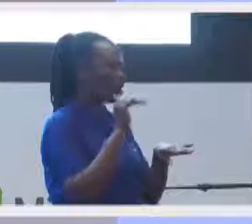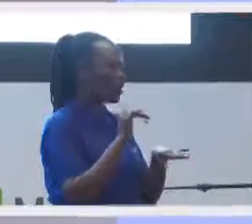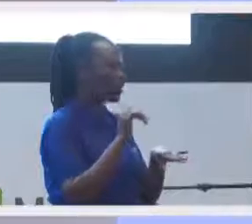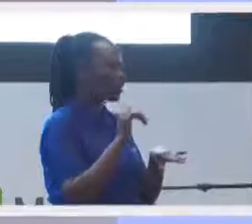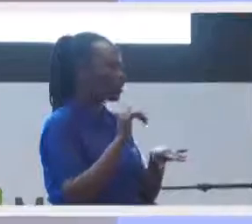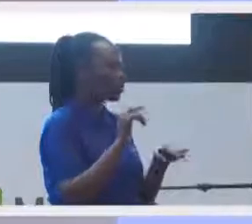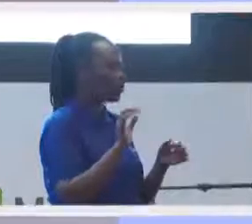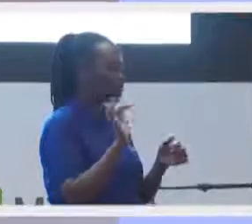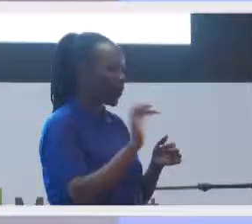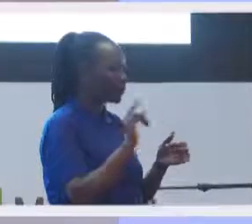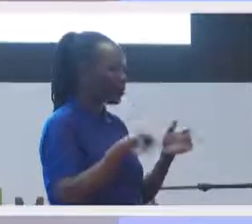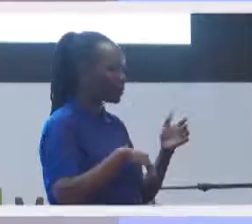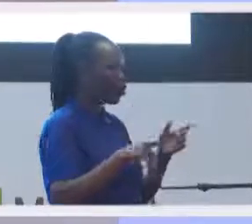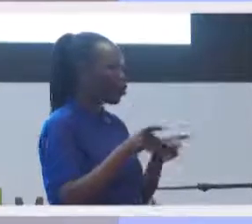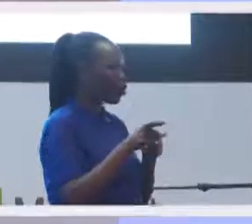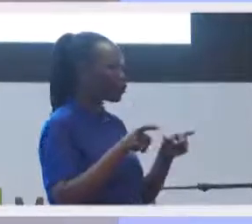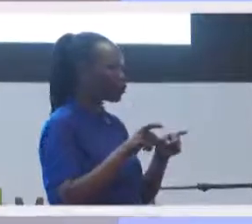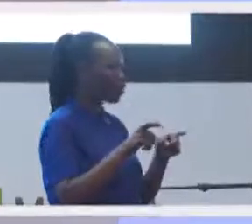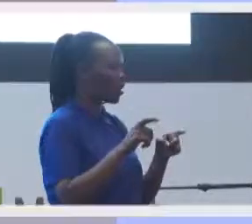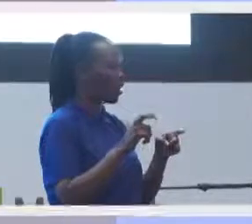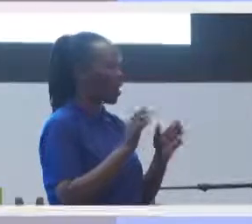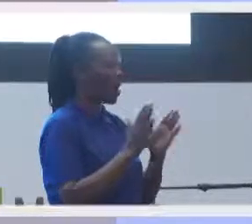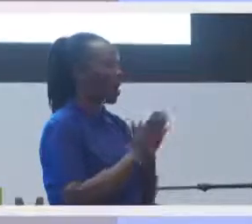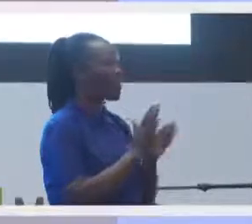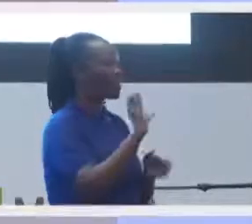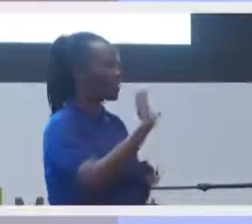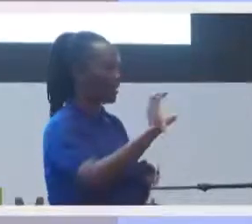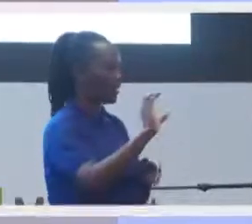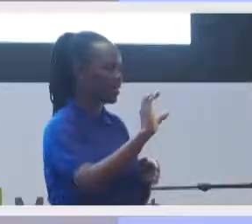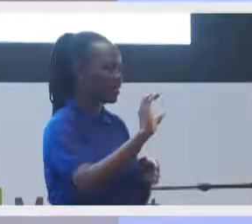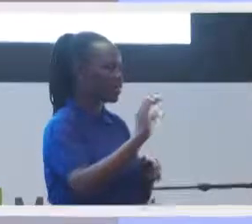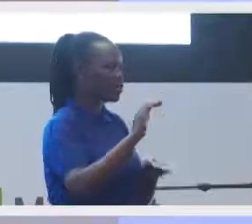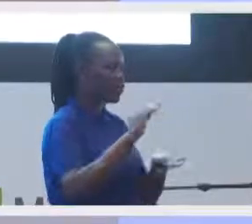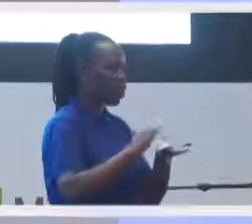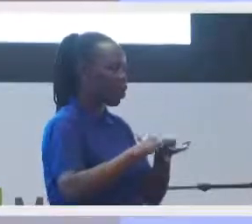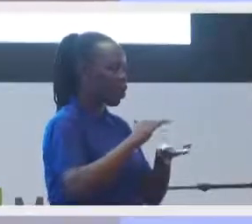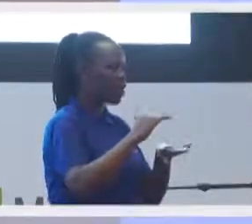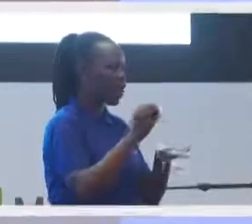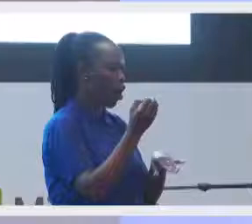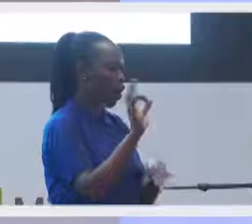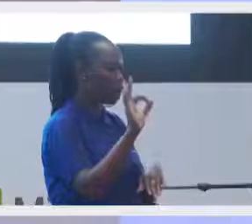press Control-Alt-Z to turn the screen reader on and off.